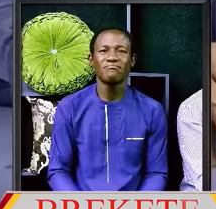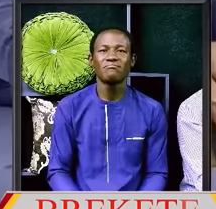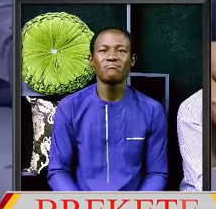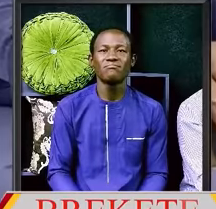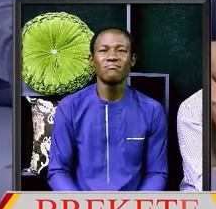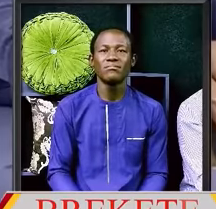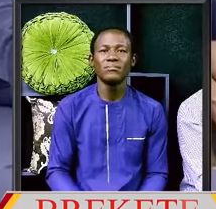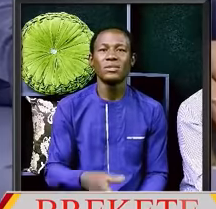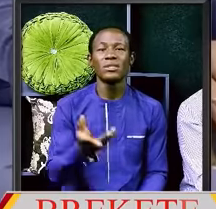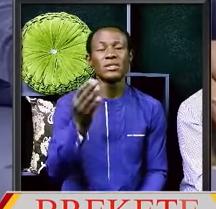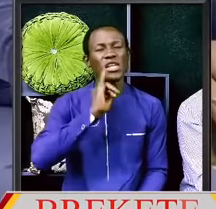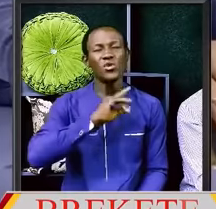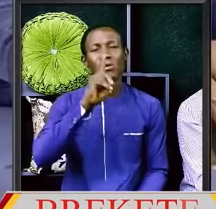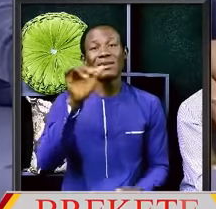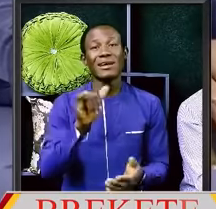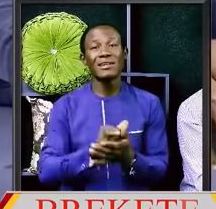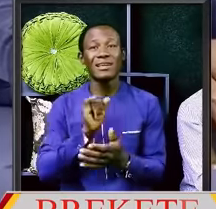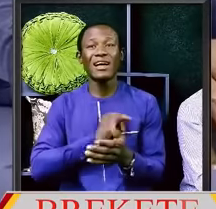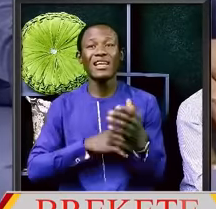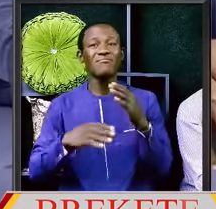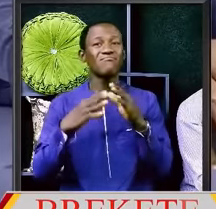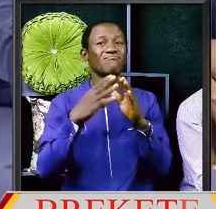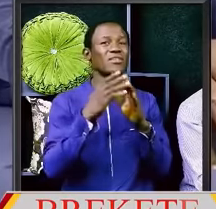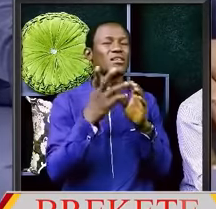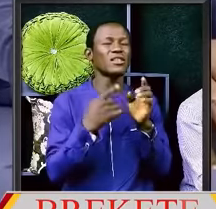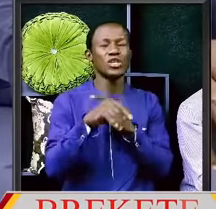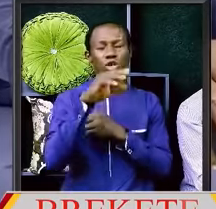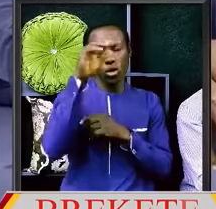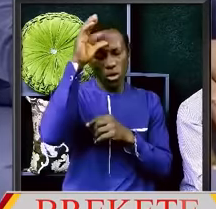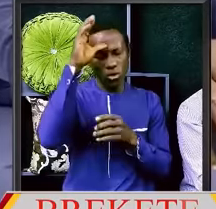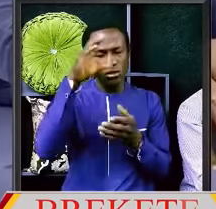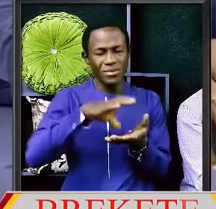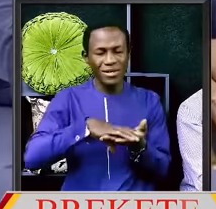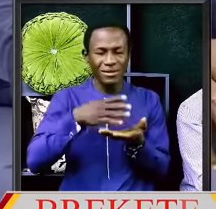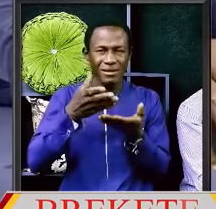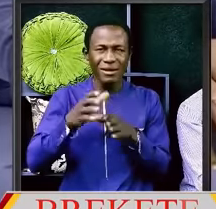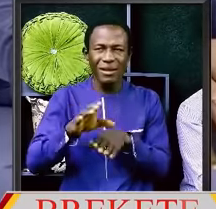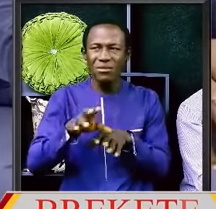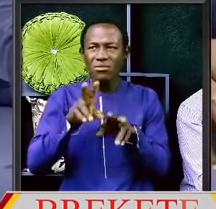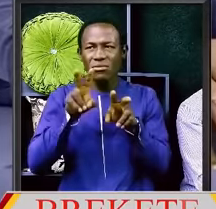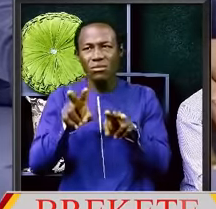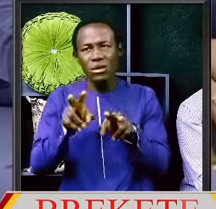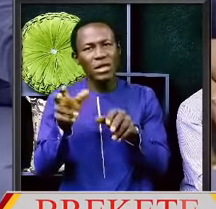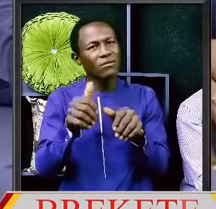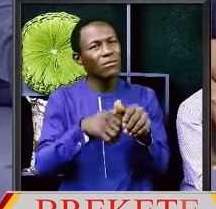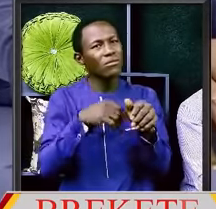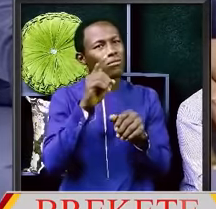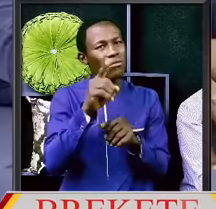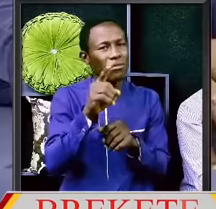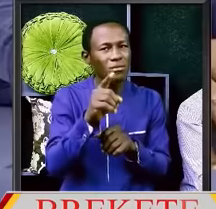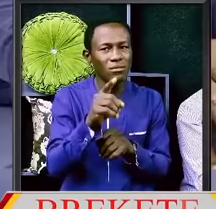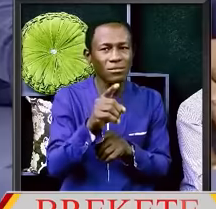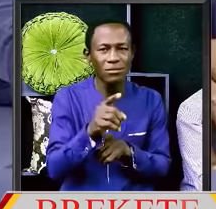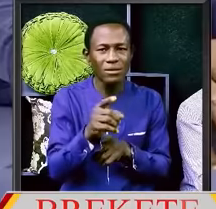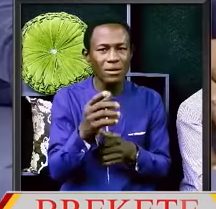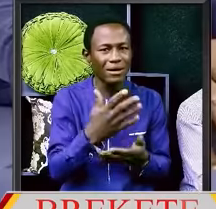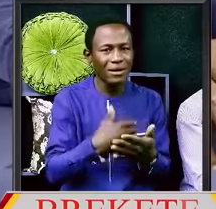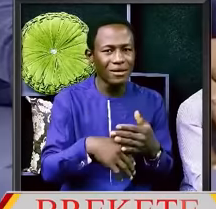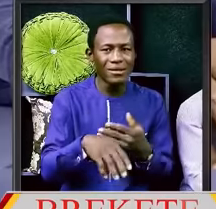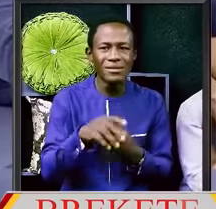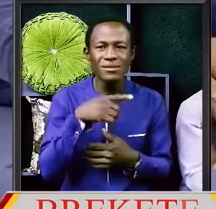Yes, sir. The girl one where I meet, the husband died. He looked like this. Everybody gathered. He said, Papa Joy.